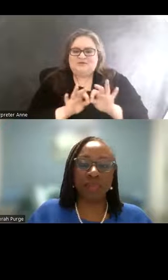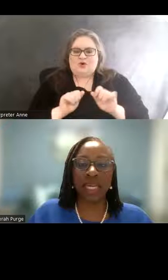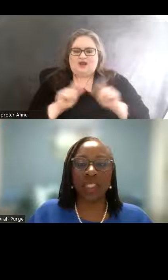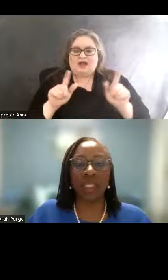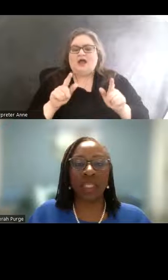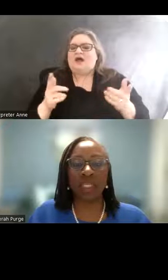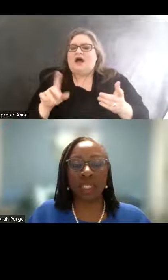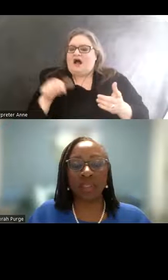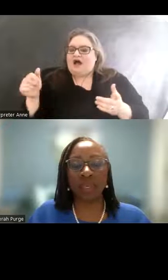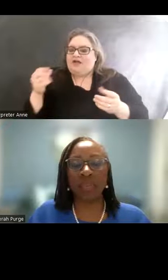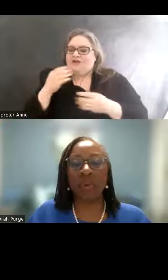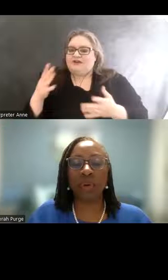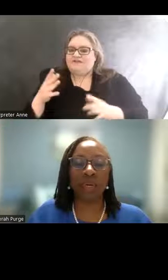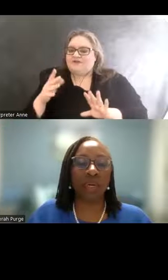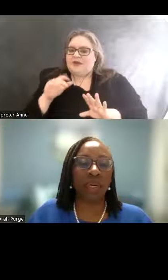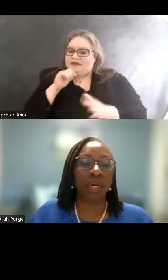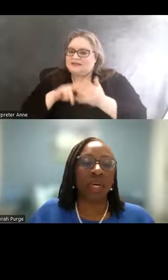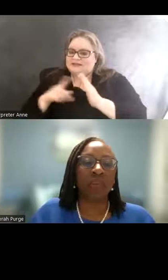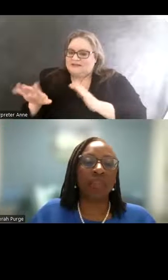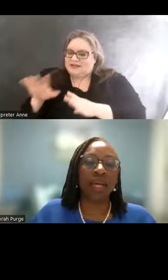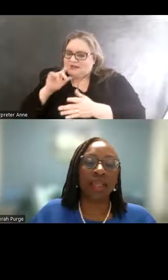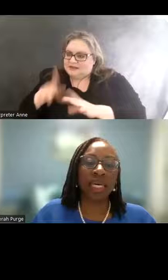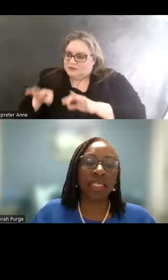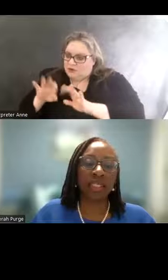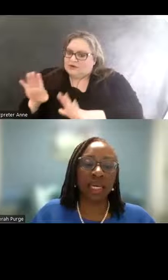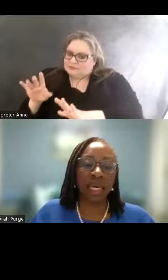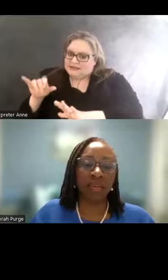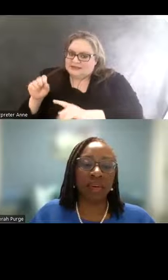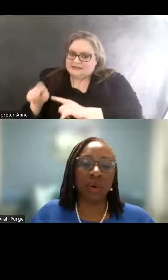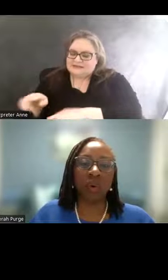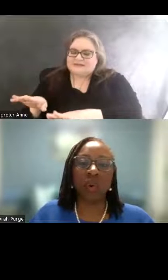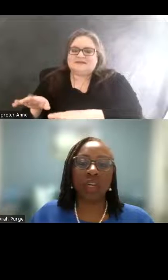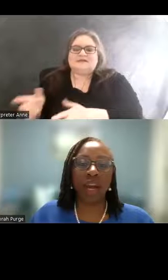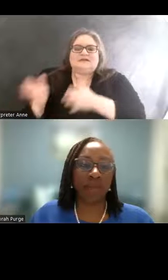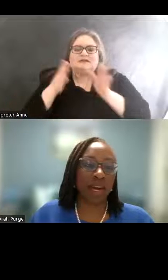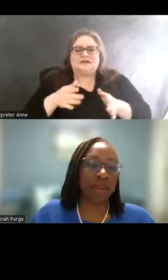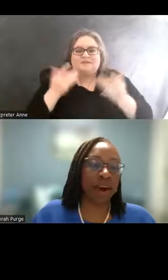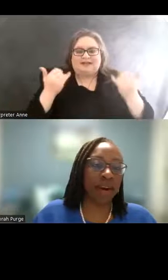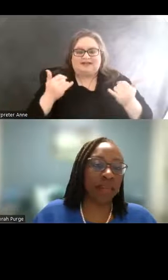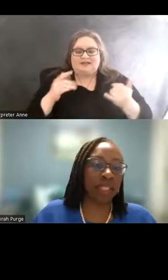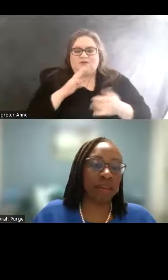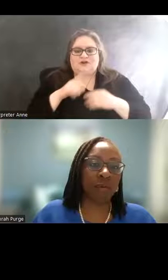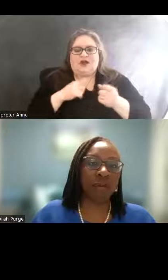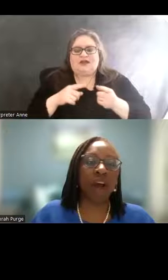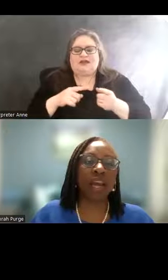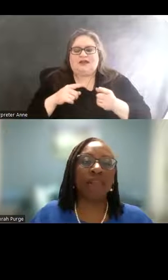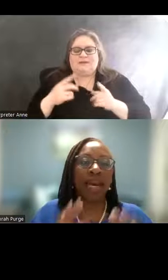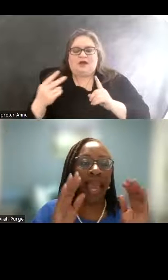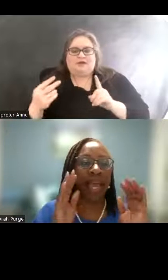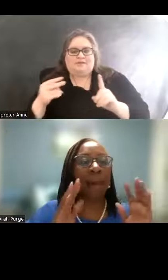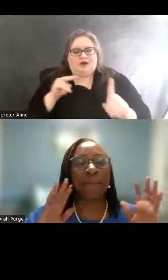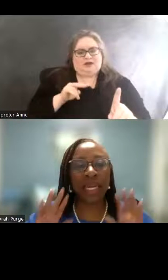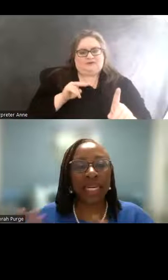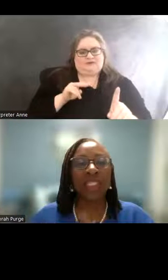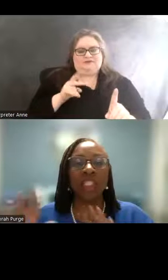other information isn't important, but we're talking about a paradigm shift. We're talking about